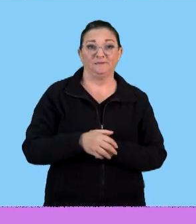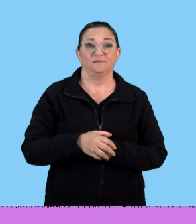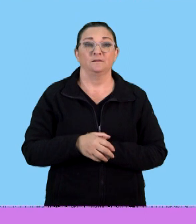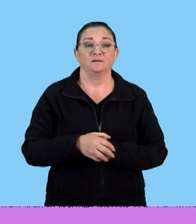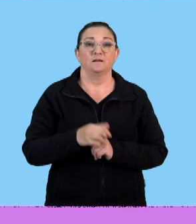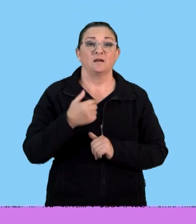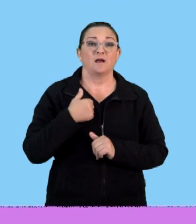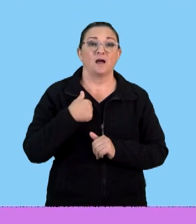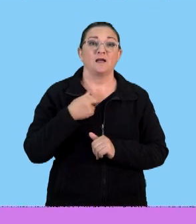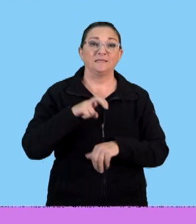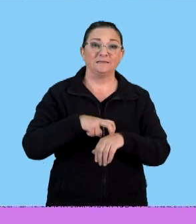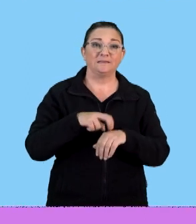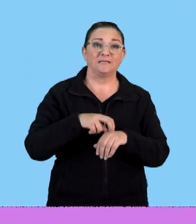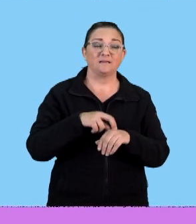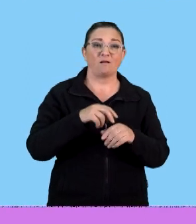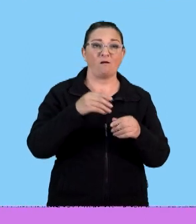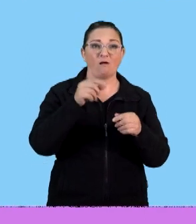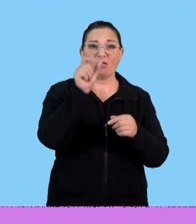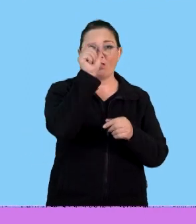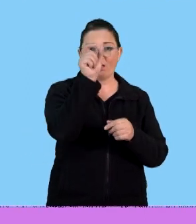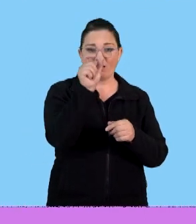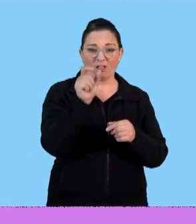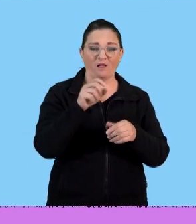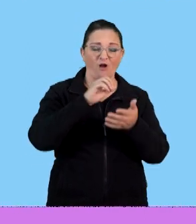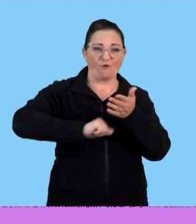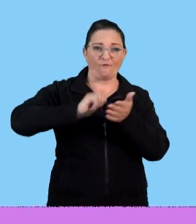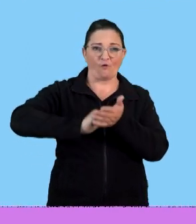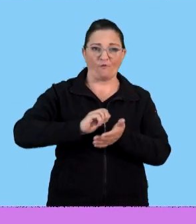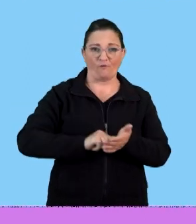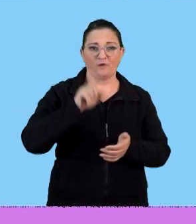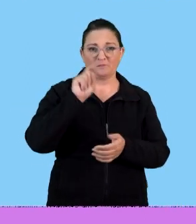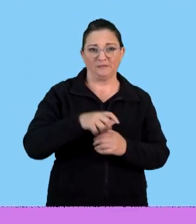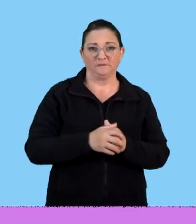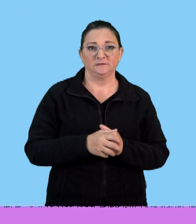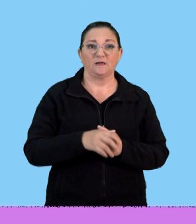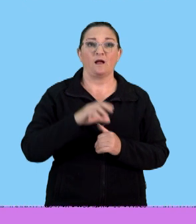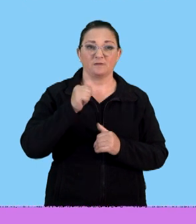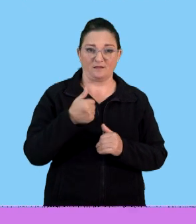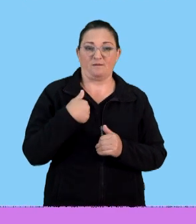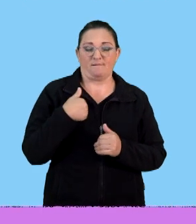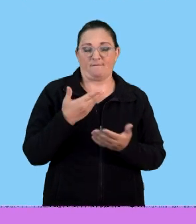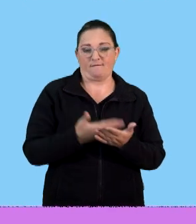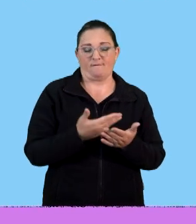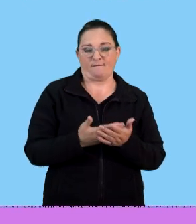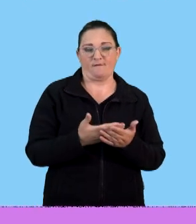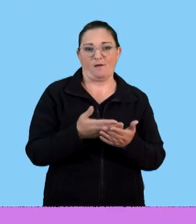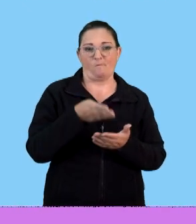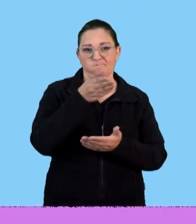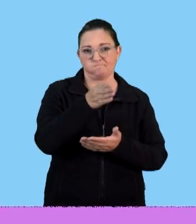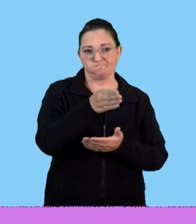E, as well as E, I'm going to subtract all of these A, B, C's that's indicated there, and I'll be left